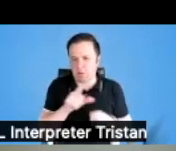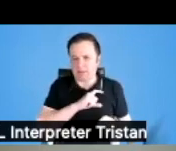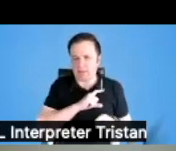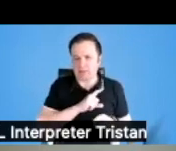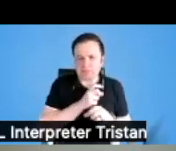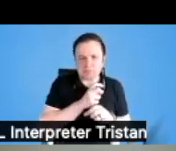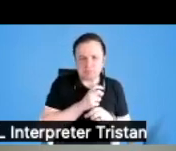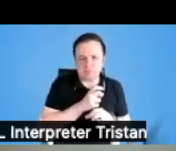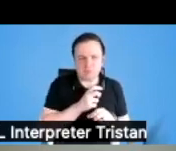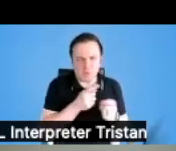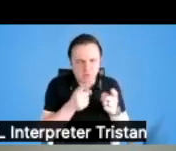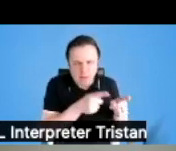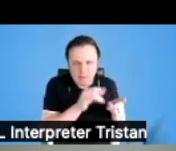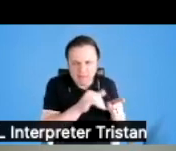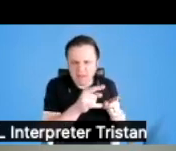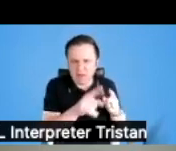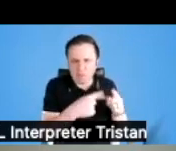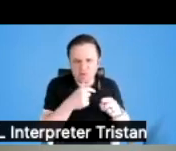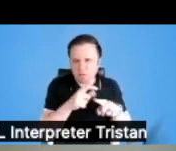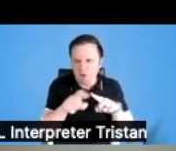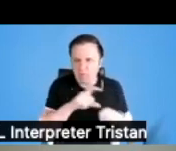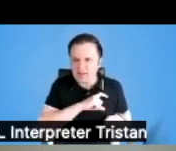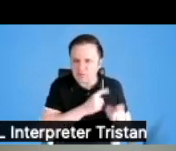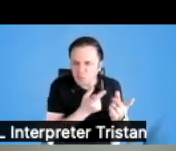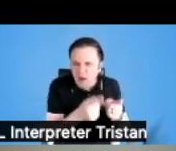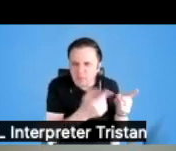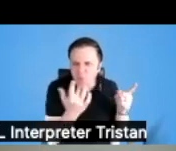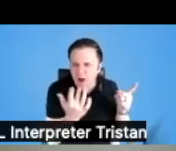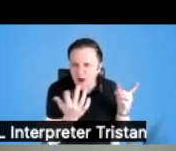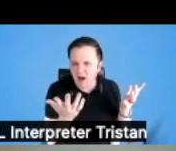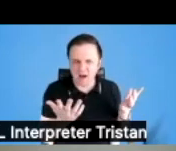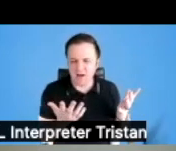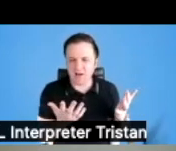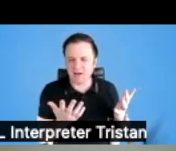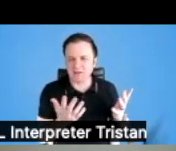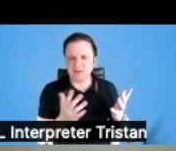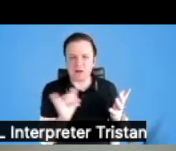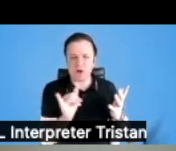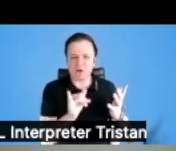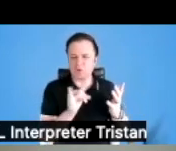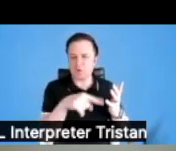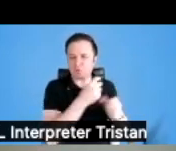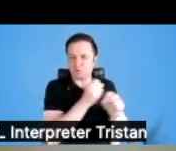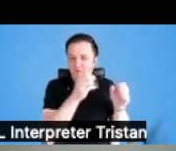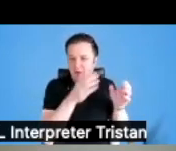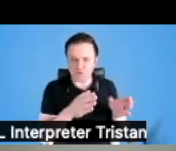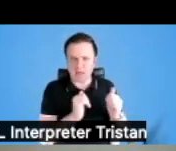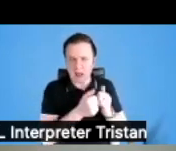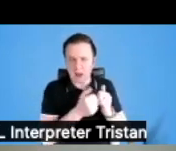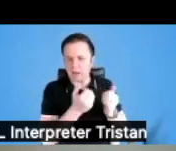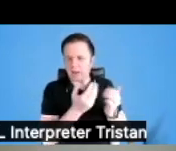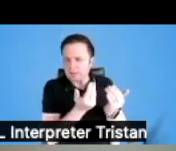those moments? And how could we build on the wisdom of survivors themselves in